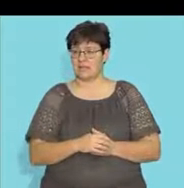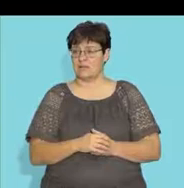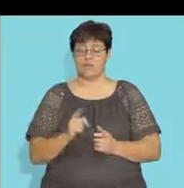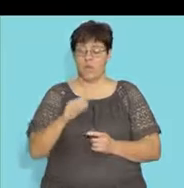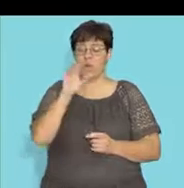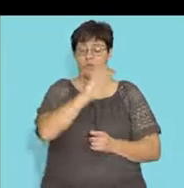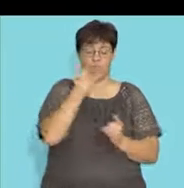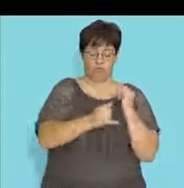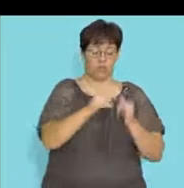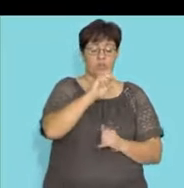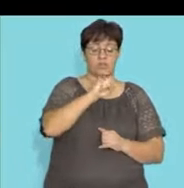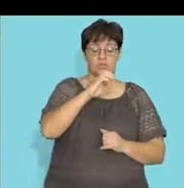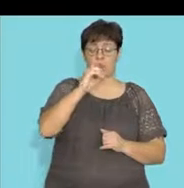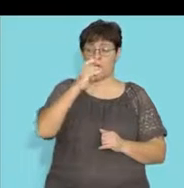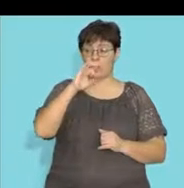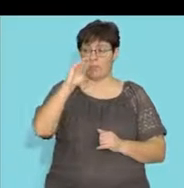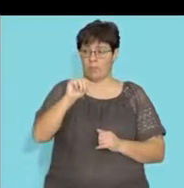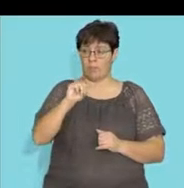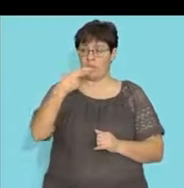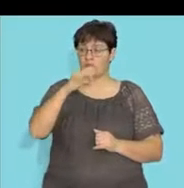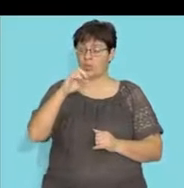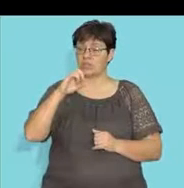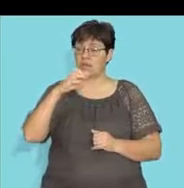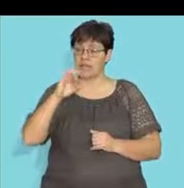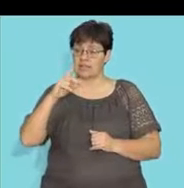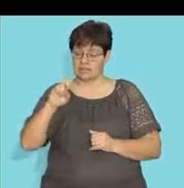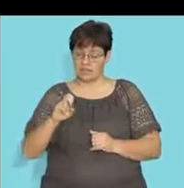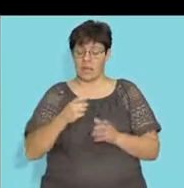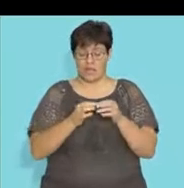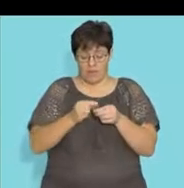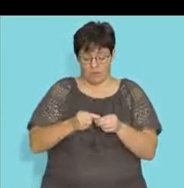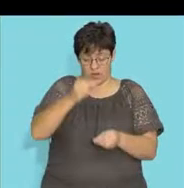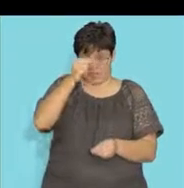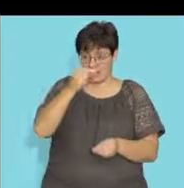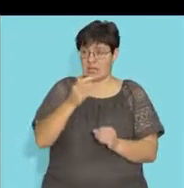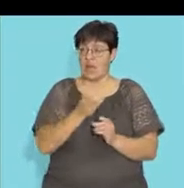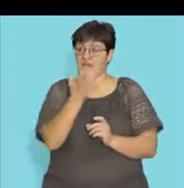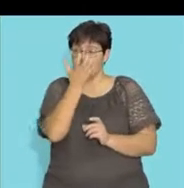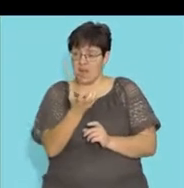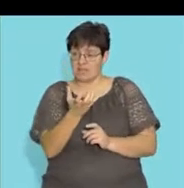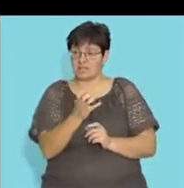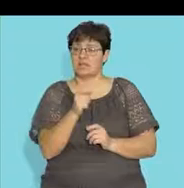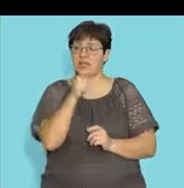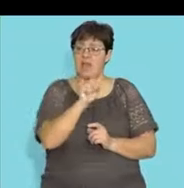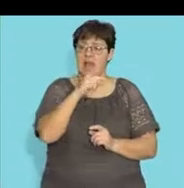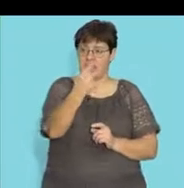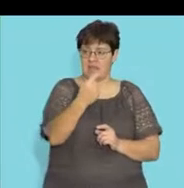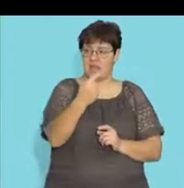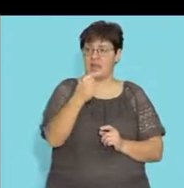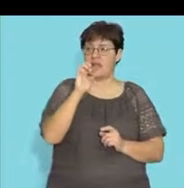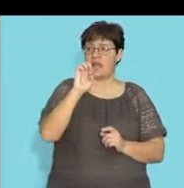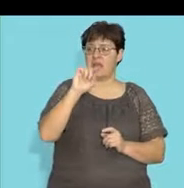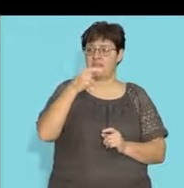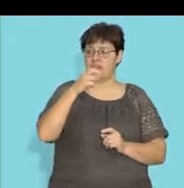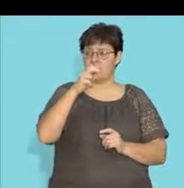hydroxide is in the burette, and the ethanoic acid is in my flask. So over time, we will look at the pH, and we